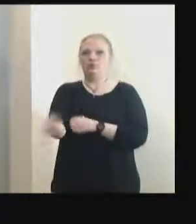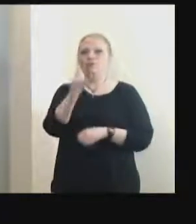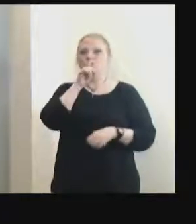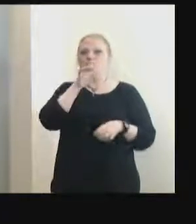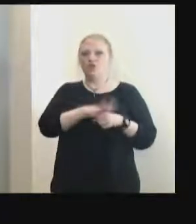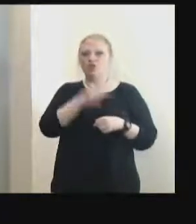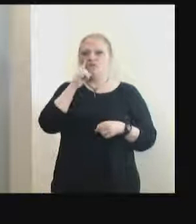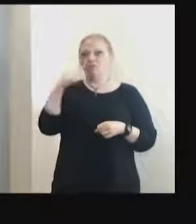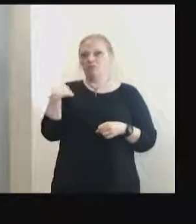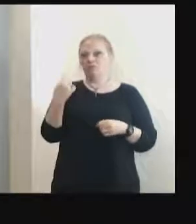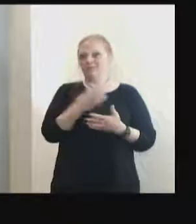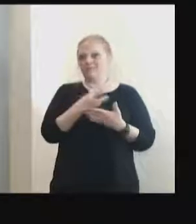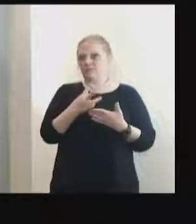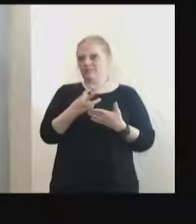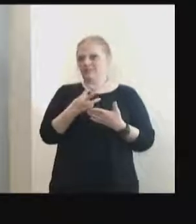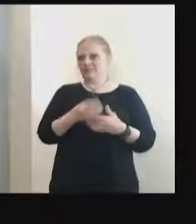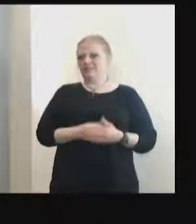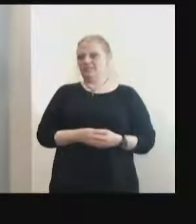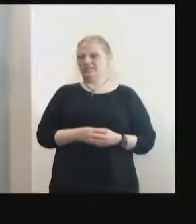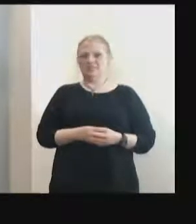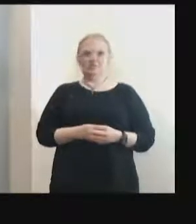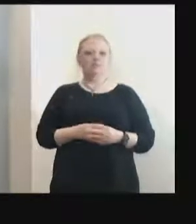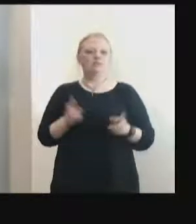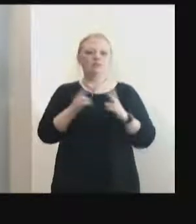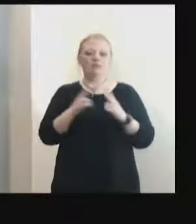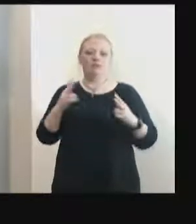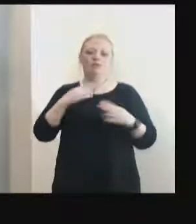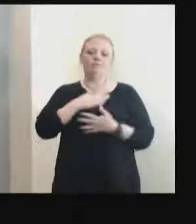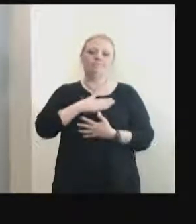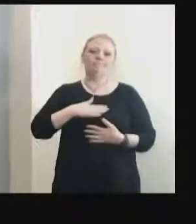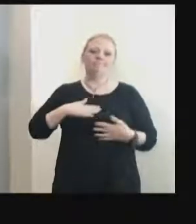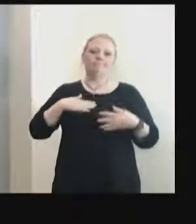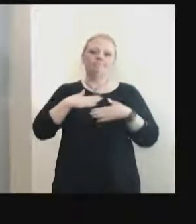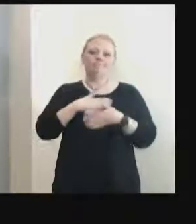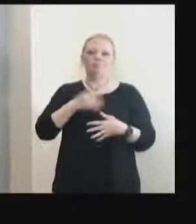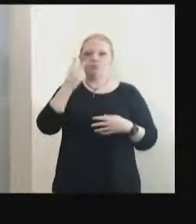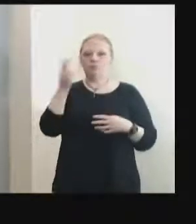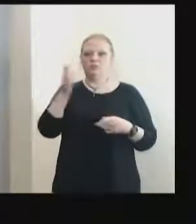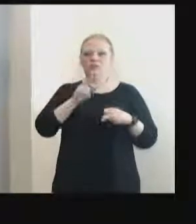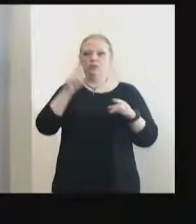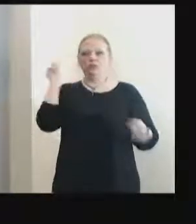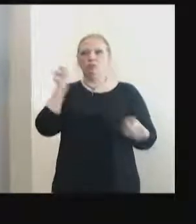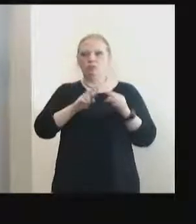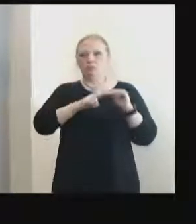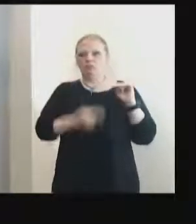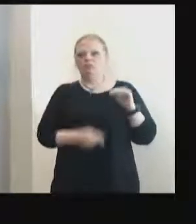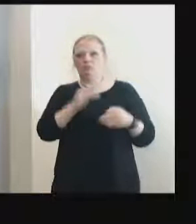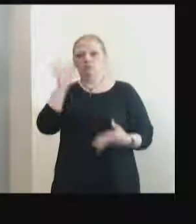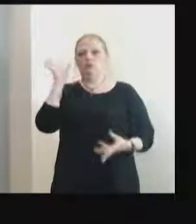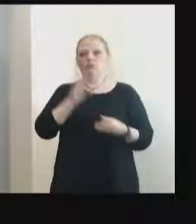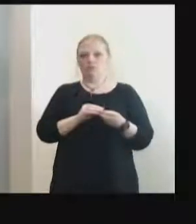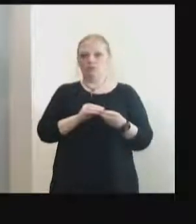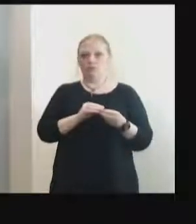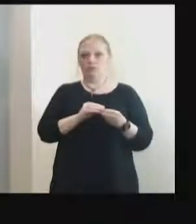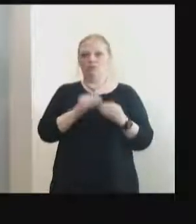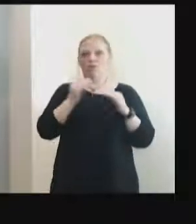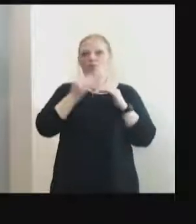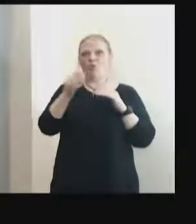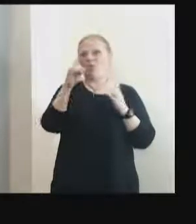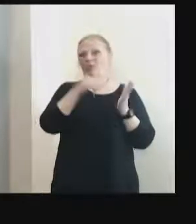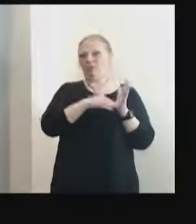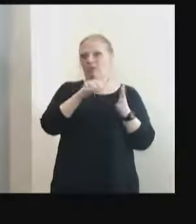over the past 6 weeks. I'm very pleased to see the drop in overall cases by more than 1,000 in 1